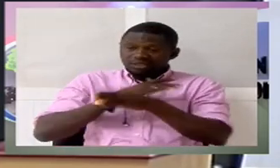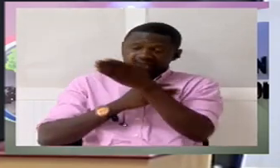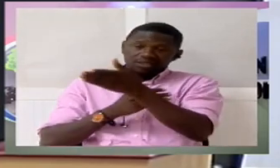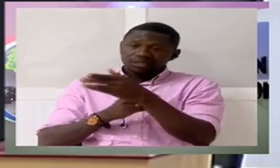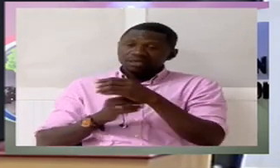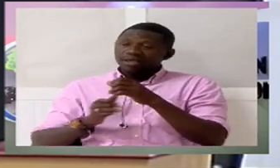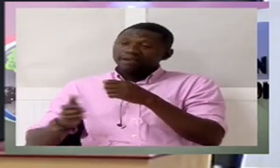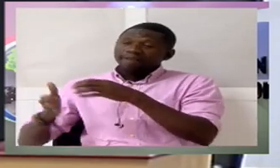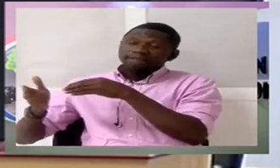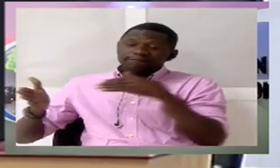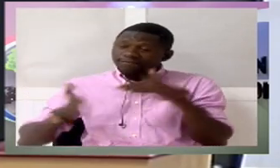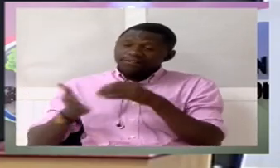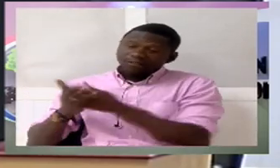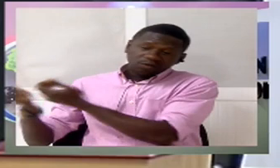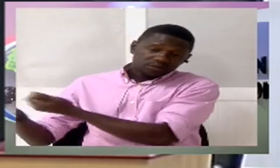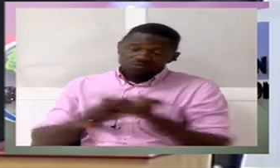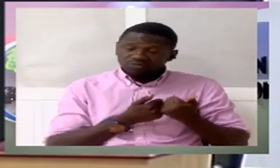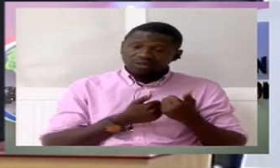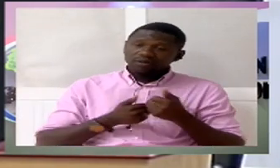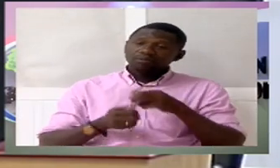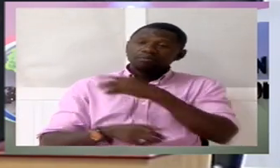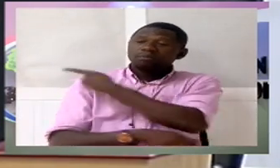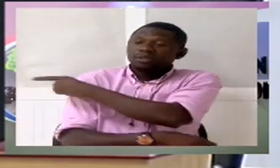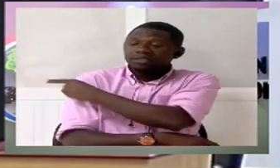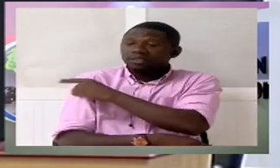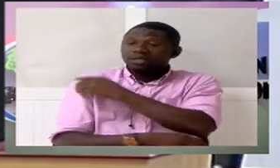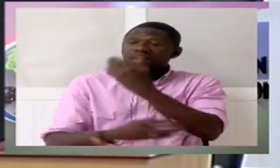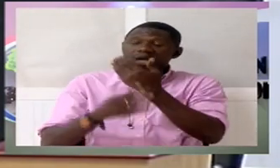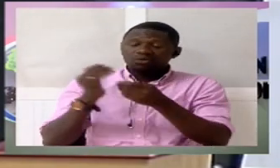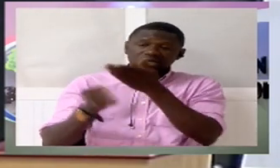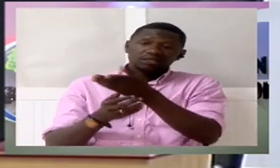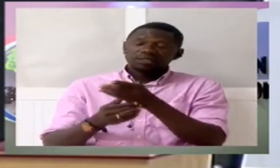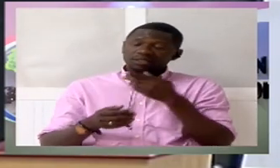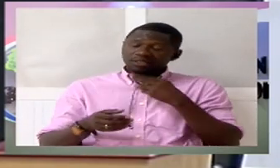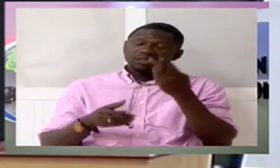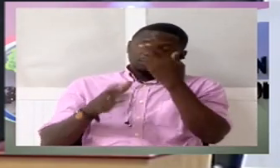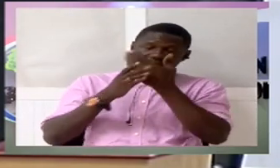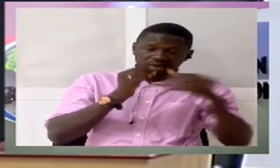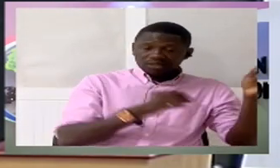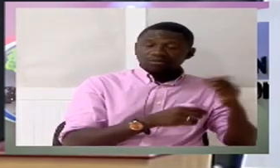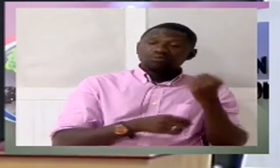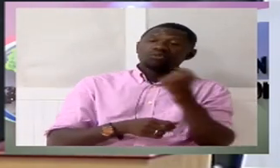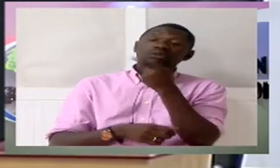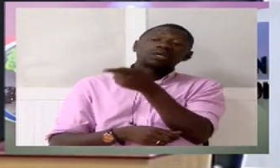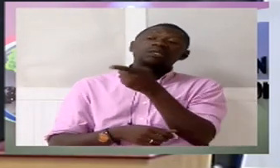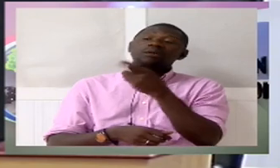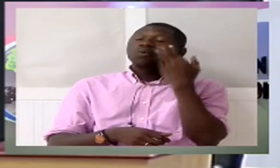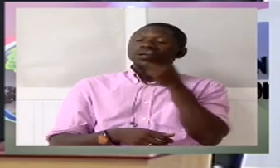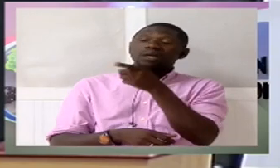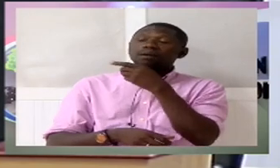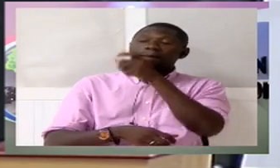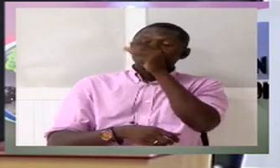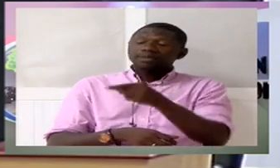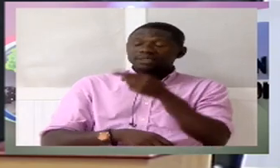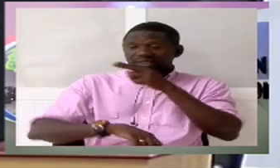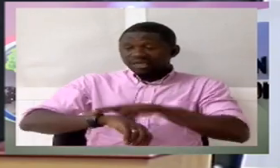They forcefully removed that patient outside. They said that person should get out when the person's time